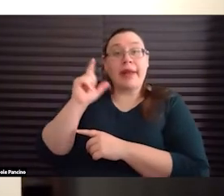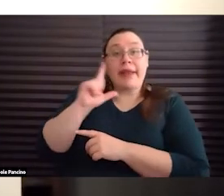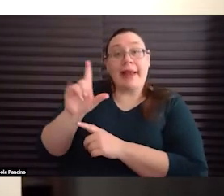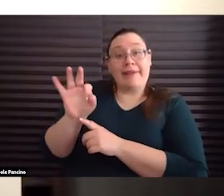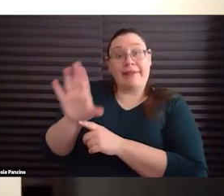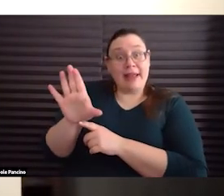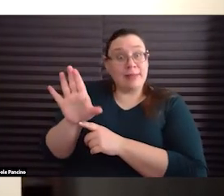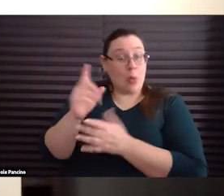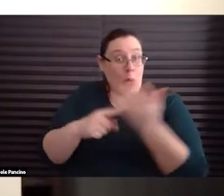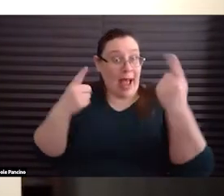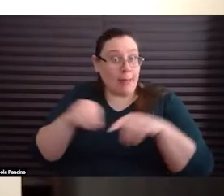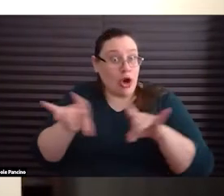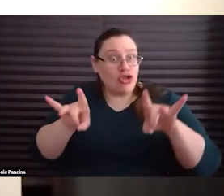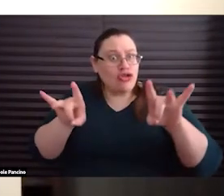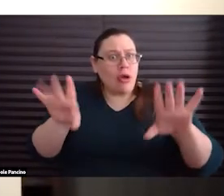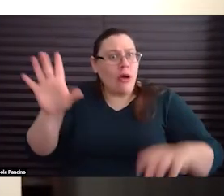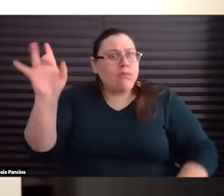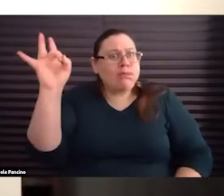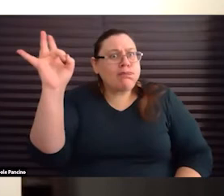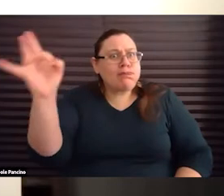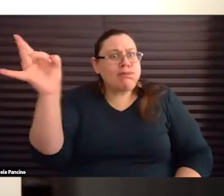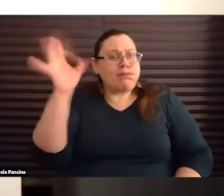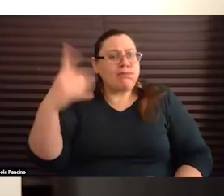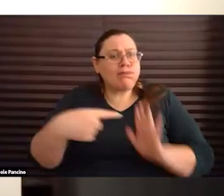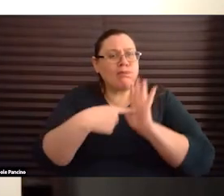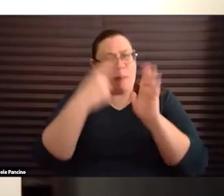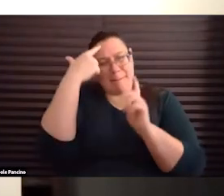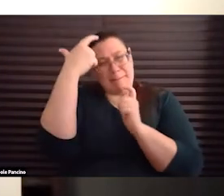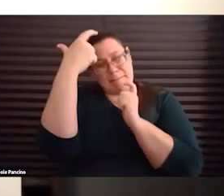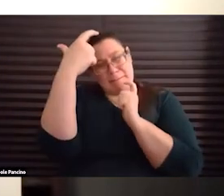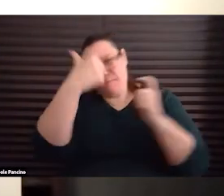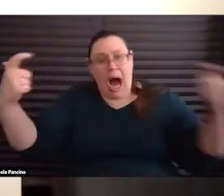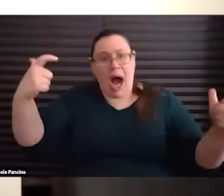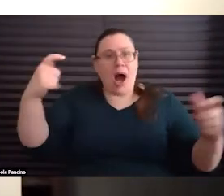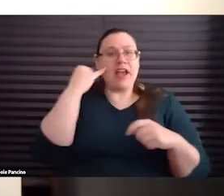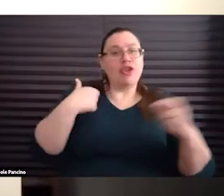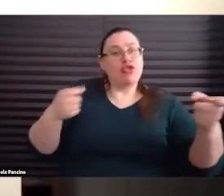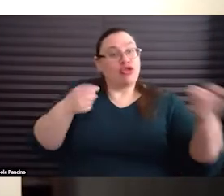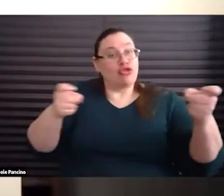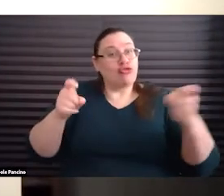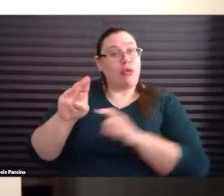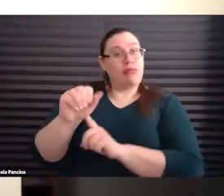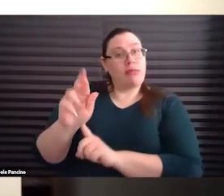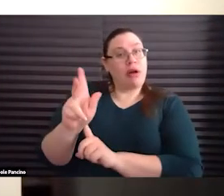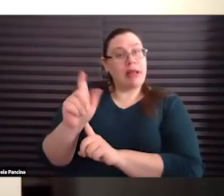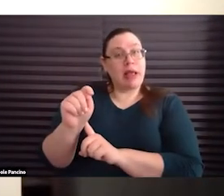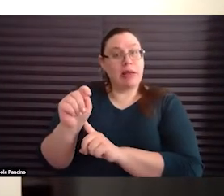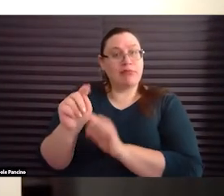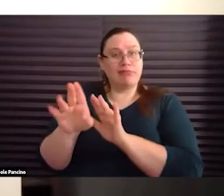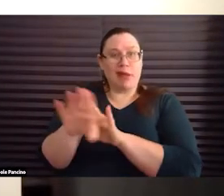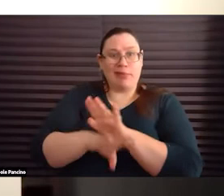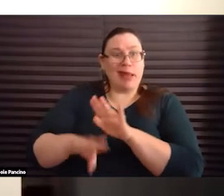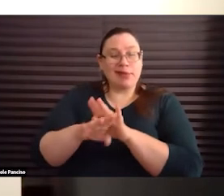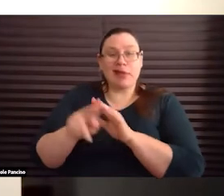in Australia was a brutal display of arrogance when you control the market by essentially cutting